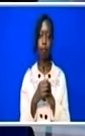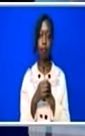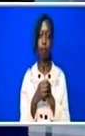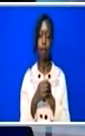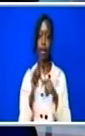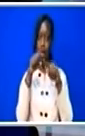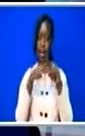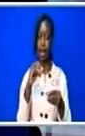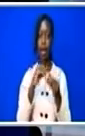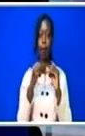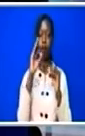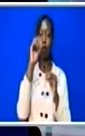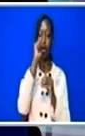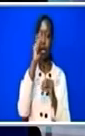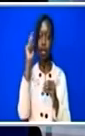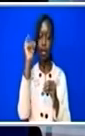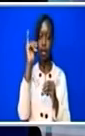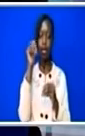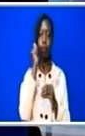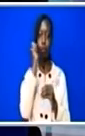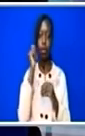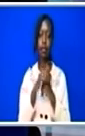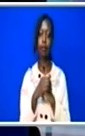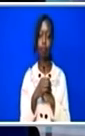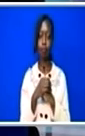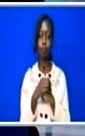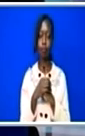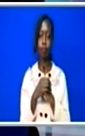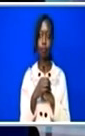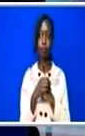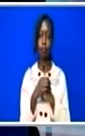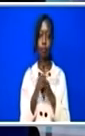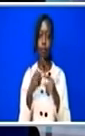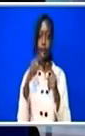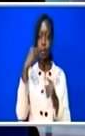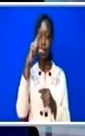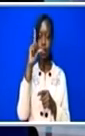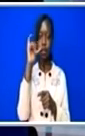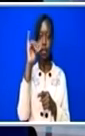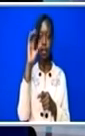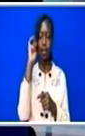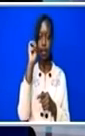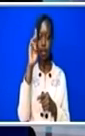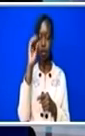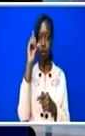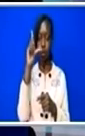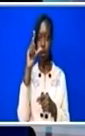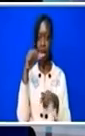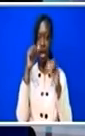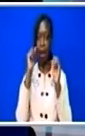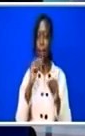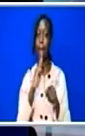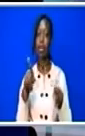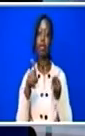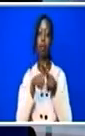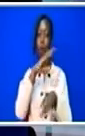The number of fatty acids. Glycerol is universal in all lipids. It may be universal in all lipids. Yeah, it may be universal in all in all lipids.